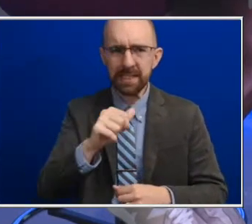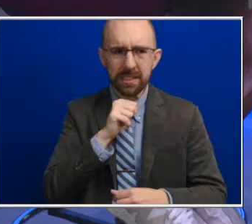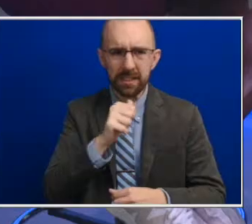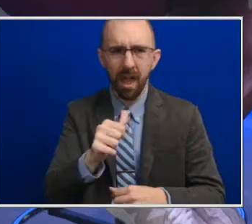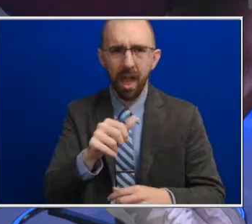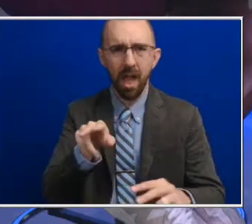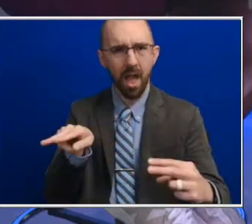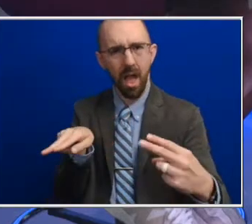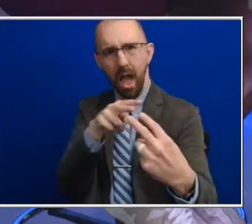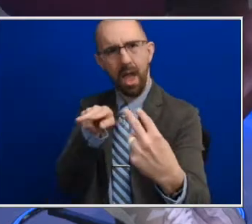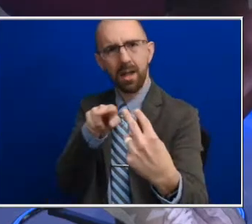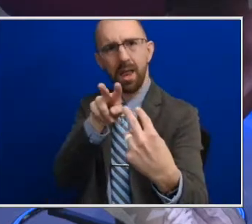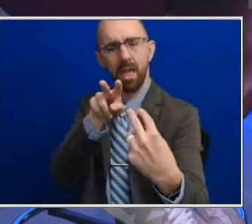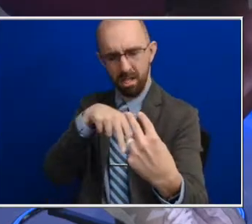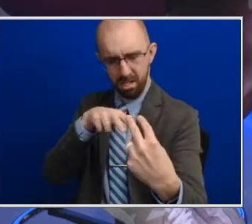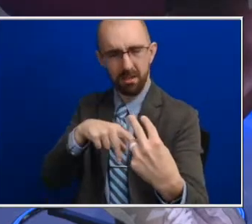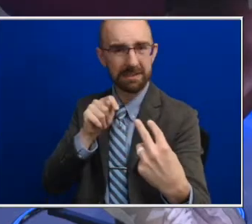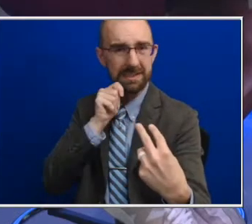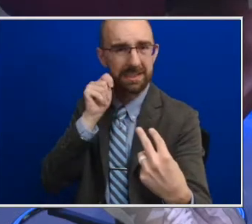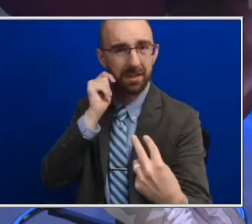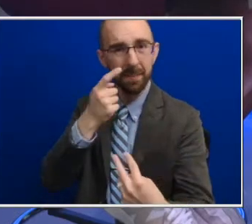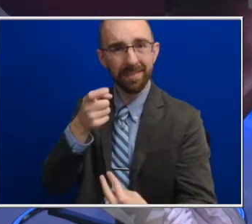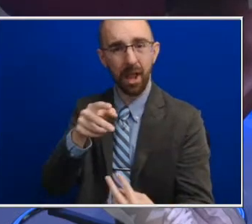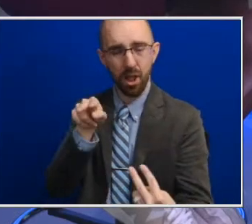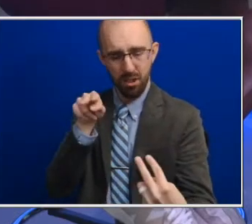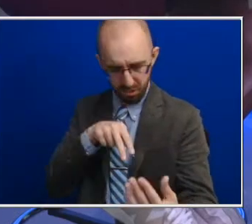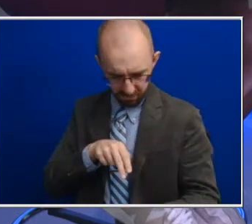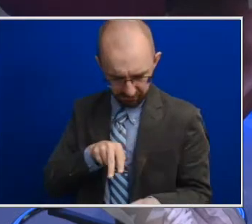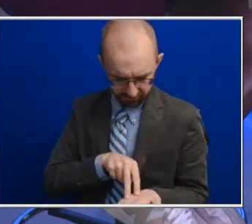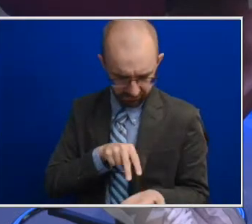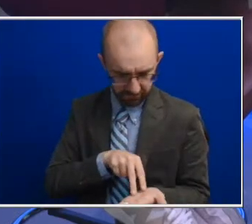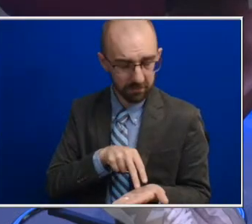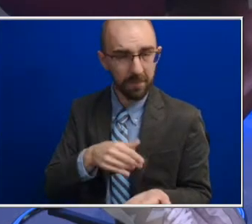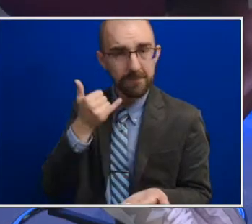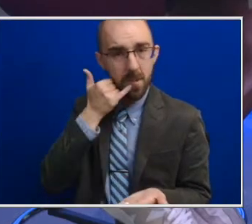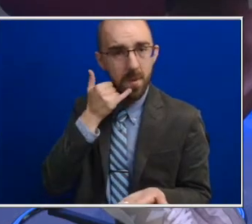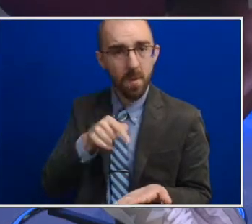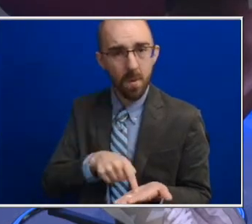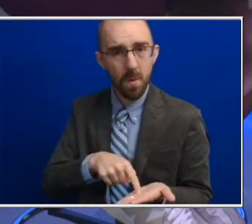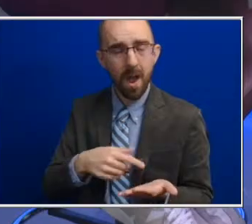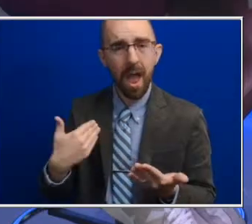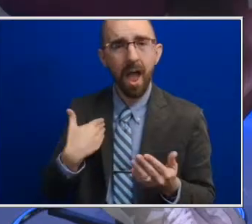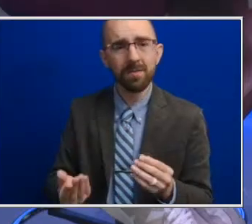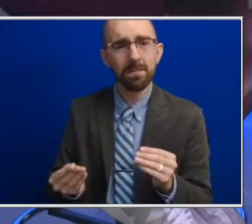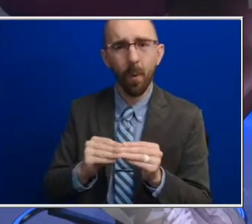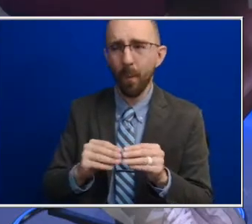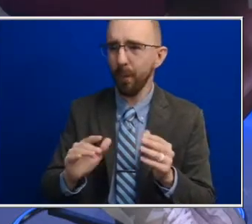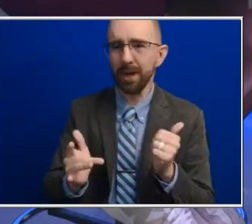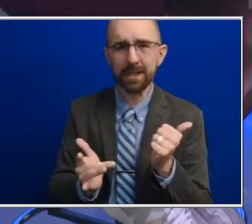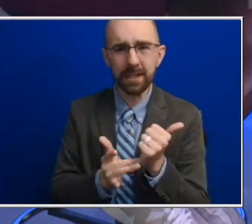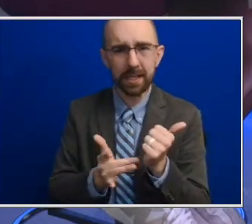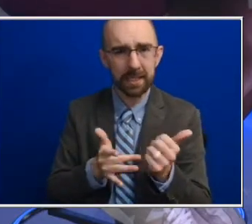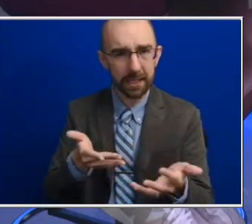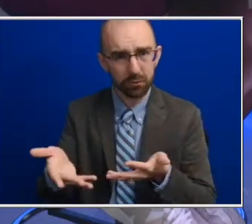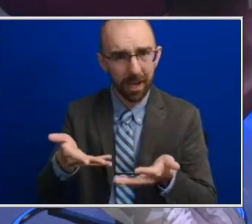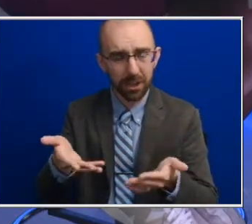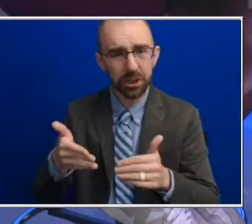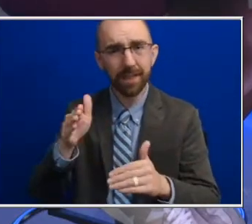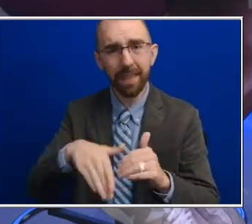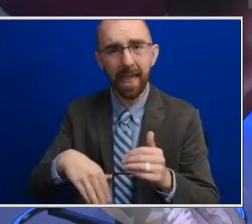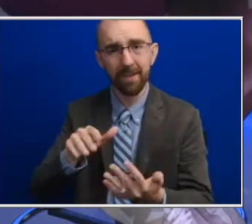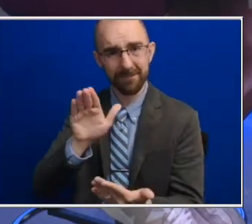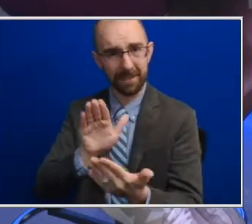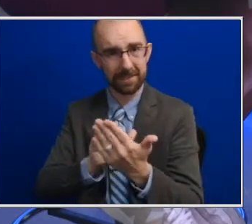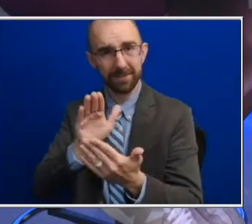contact, teenagers. Is that because they're looking at their phones so much and they're having more technical interactions than these face-to-face cues?